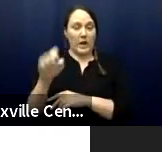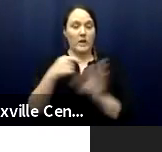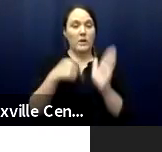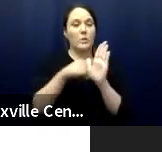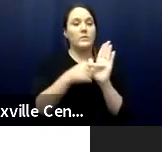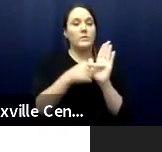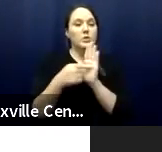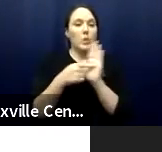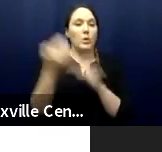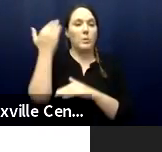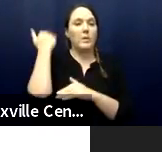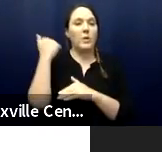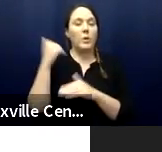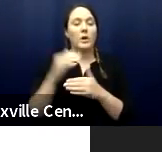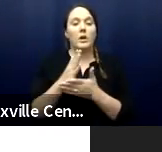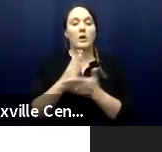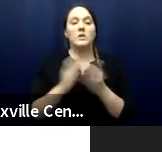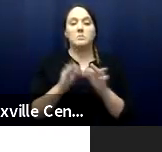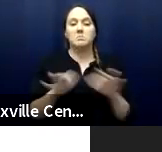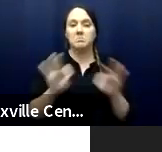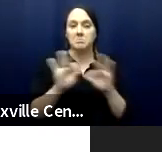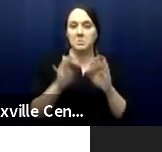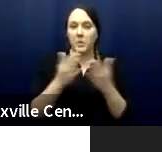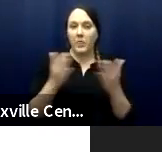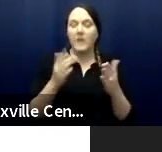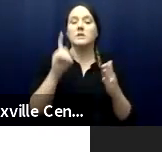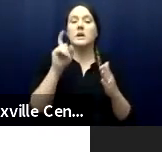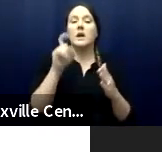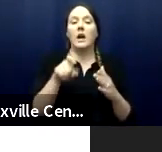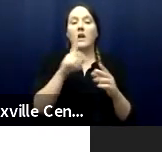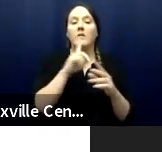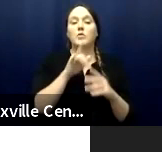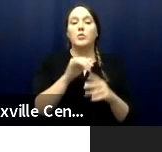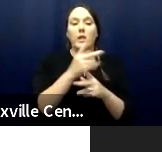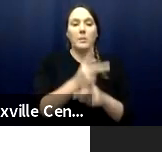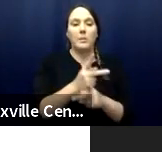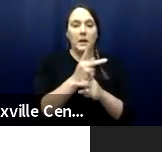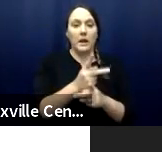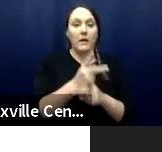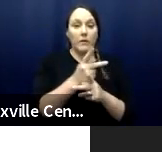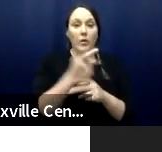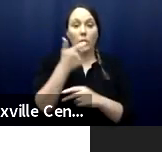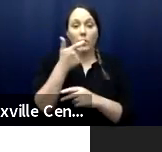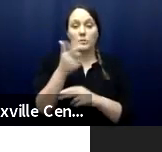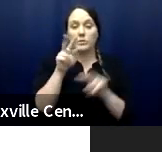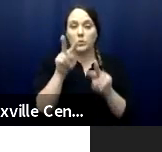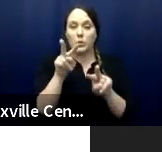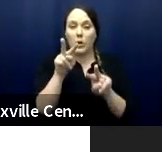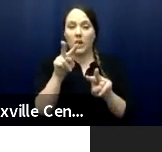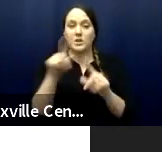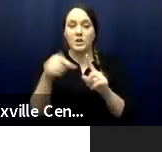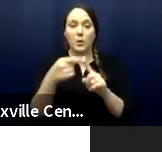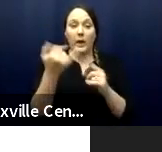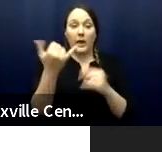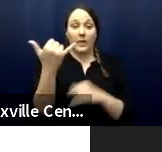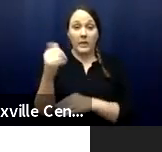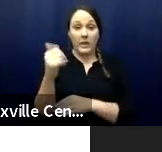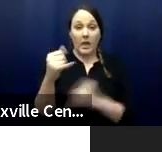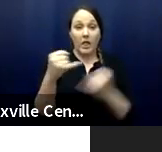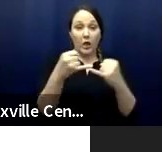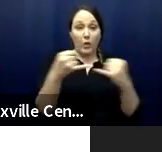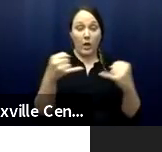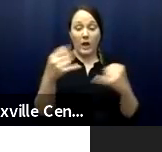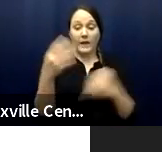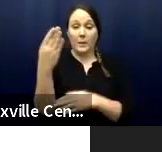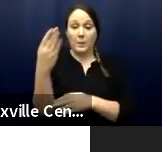Some of the nuances of this is that we have to really be careful about watching when the yellow line and the blue line start to